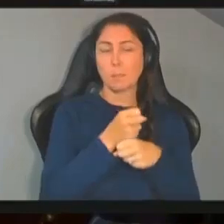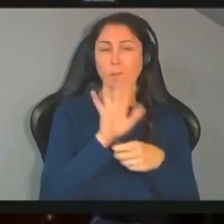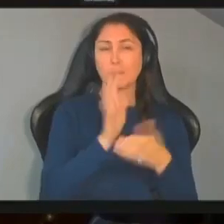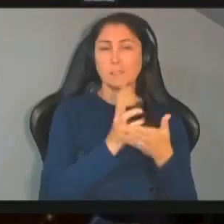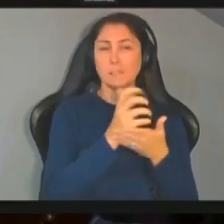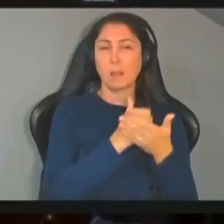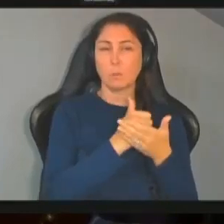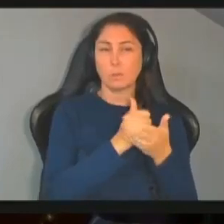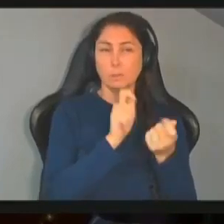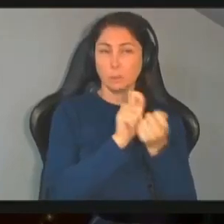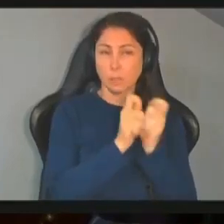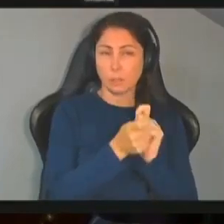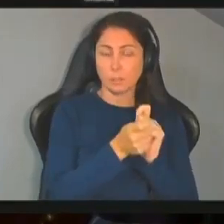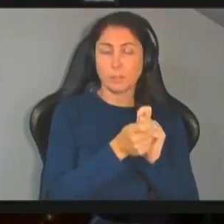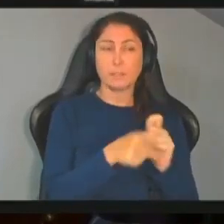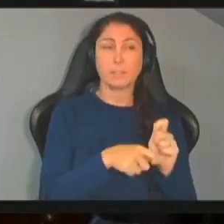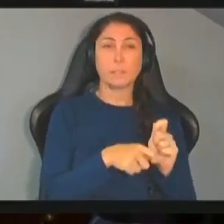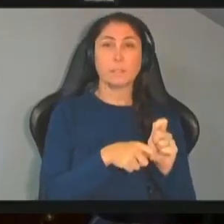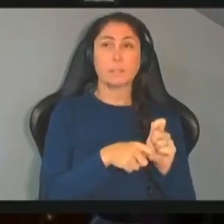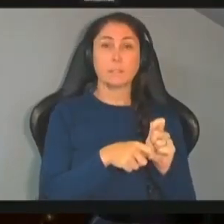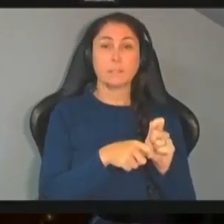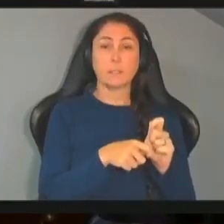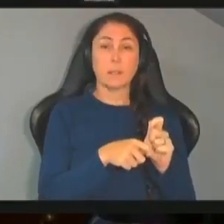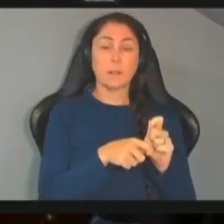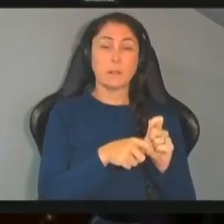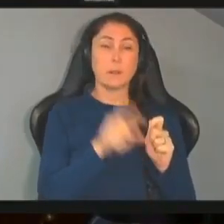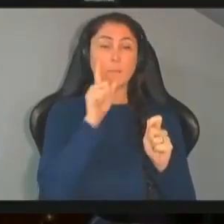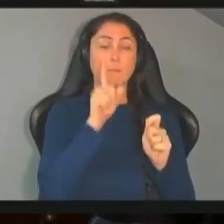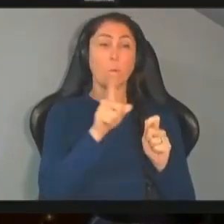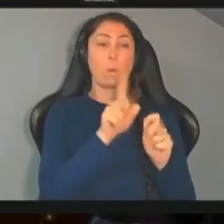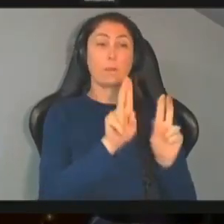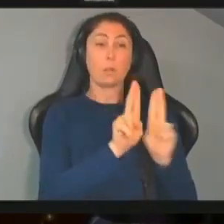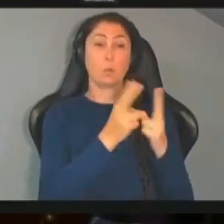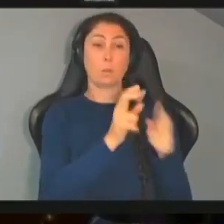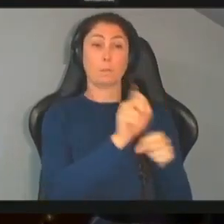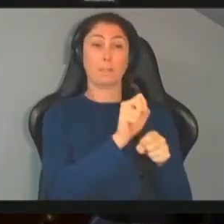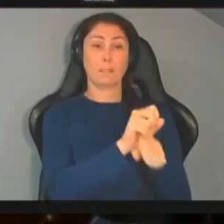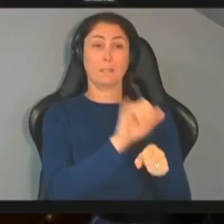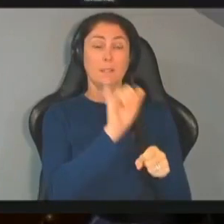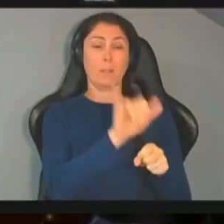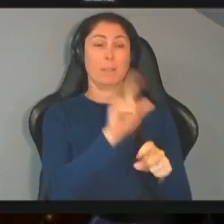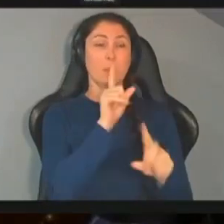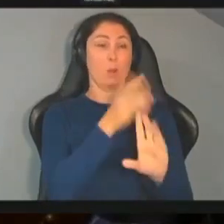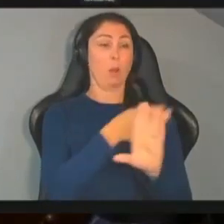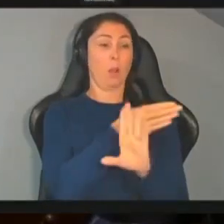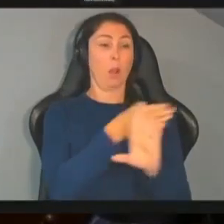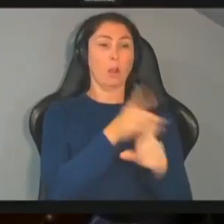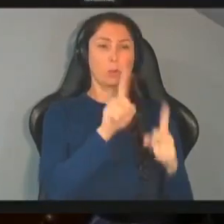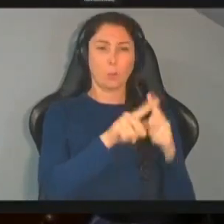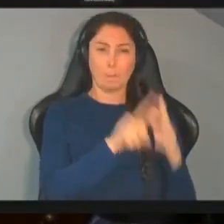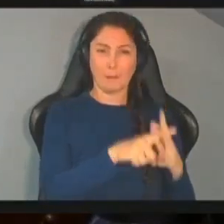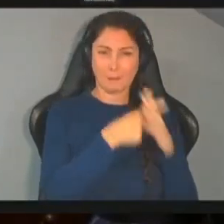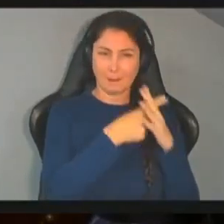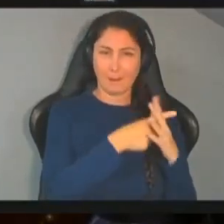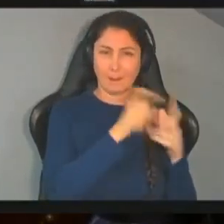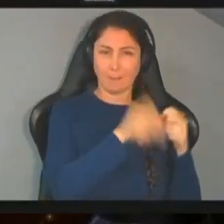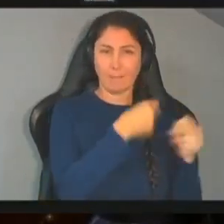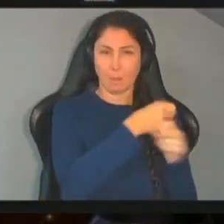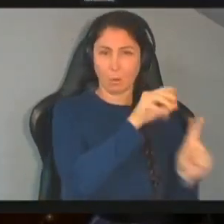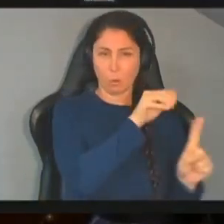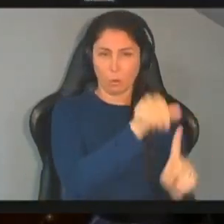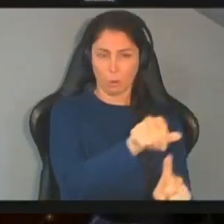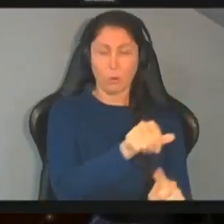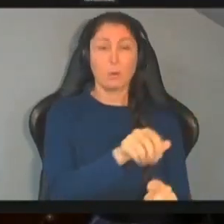changes. For the union positions, these are retroactive to the beginning of the year. There is